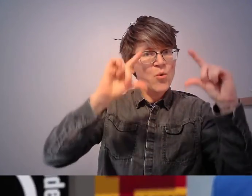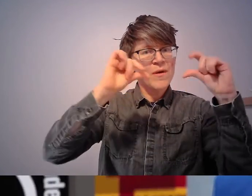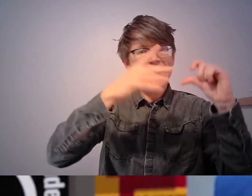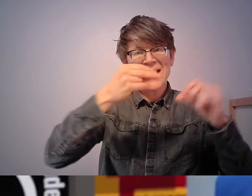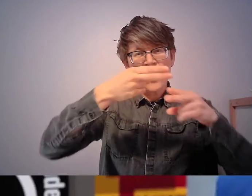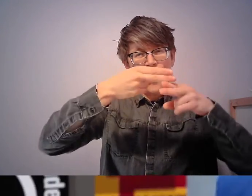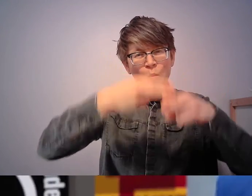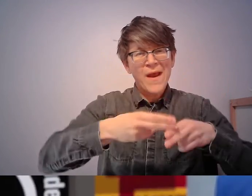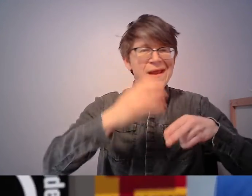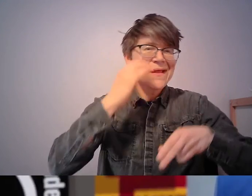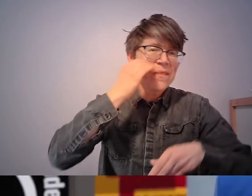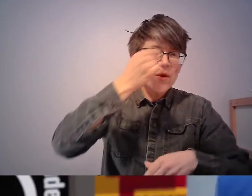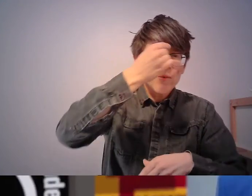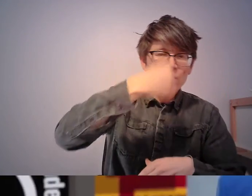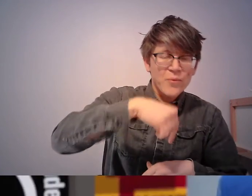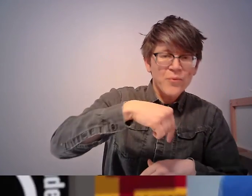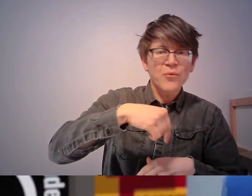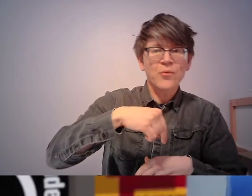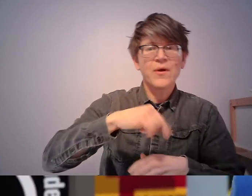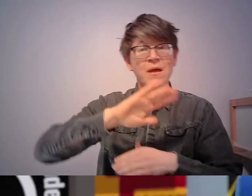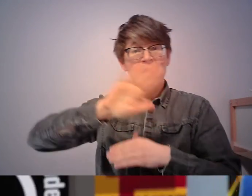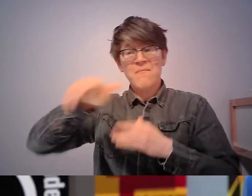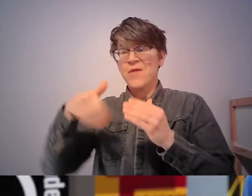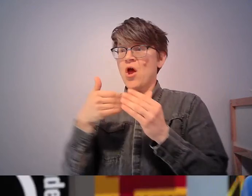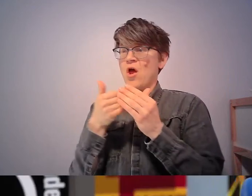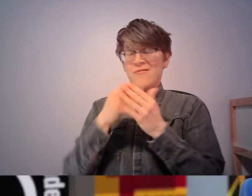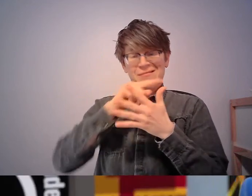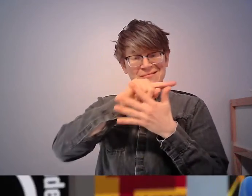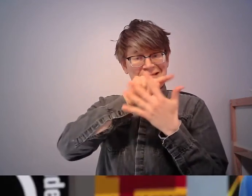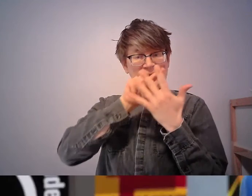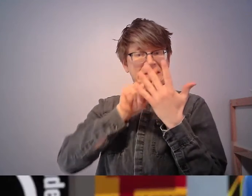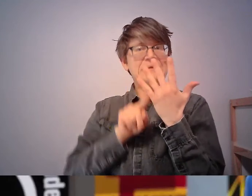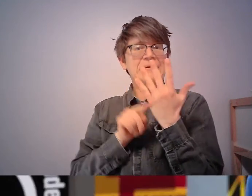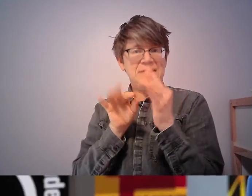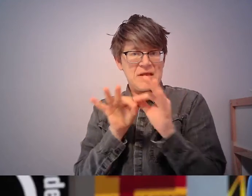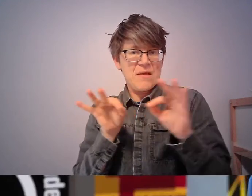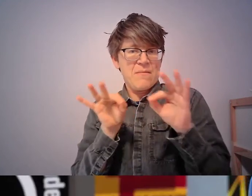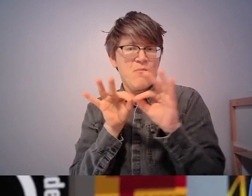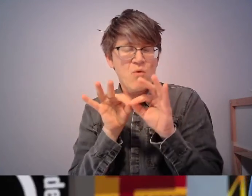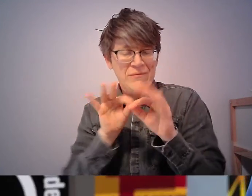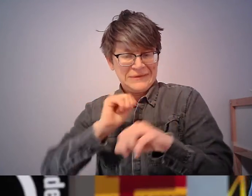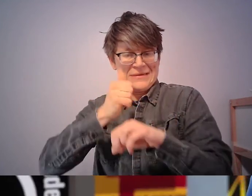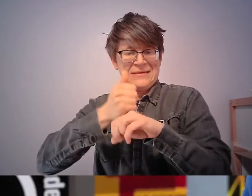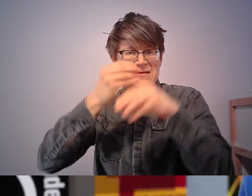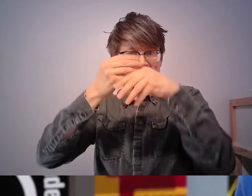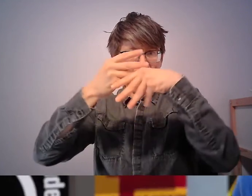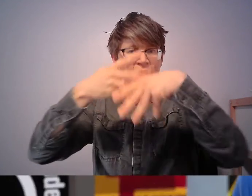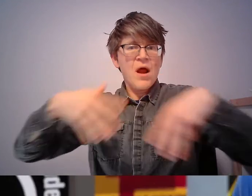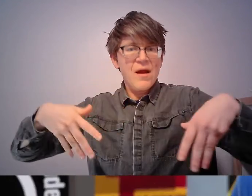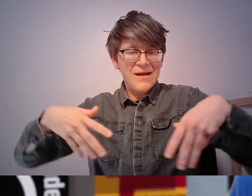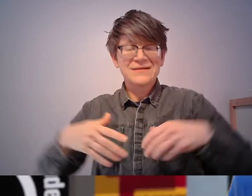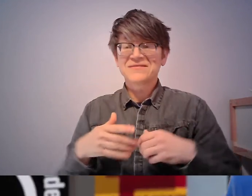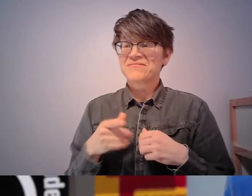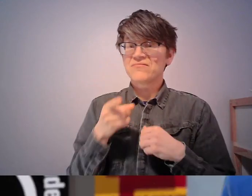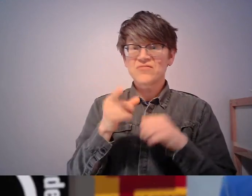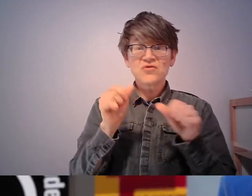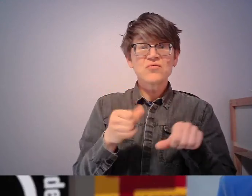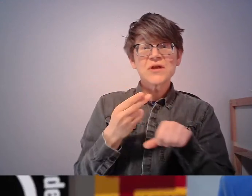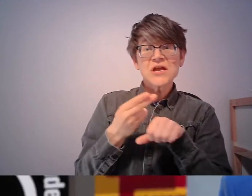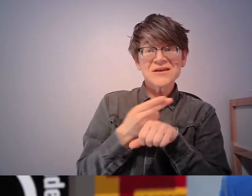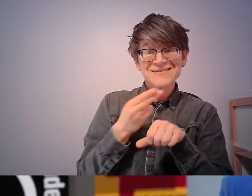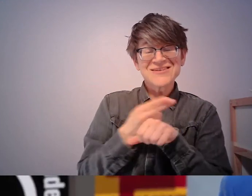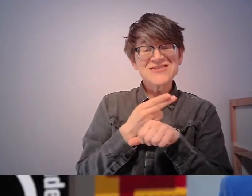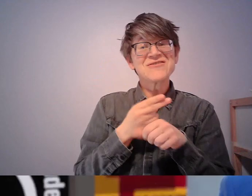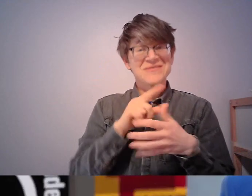in the composition all play a role in creating sensible hierarchy. You can use these techniques to make